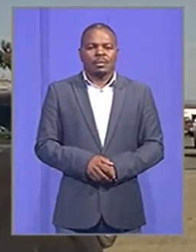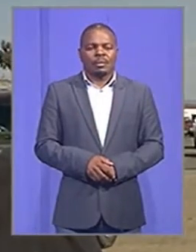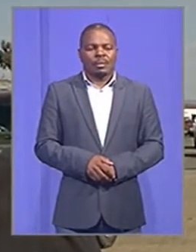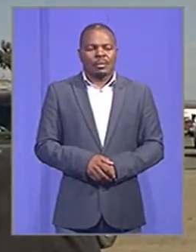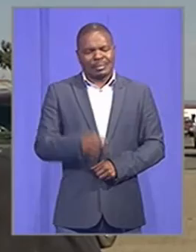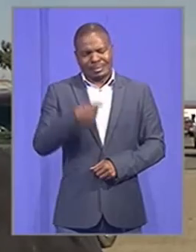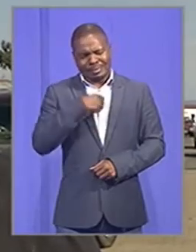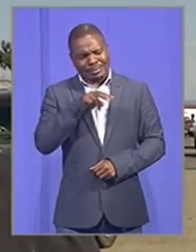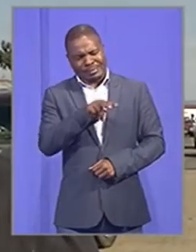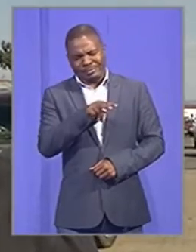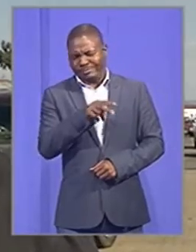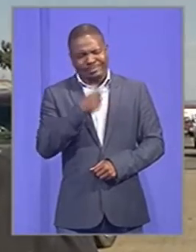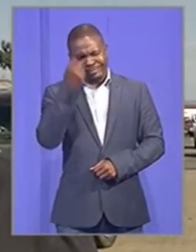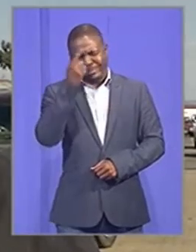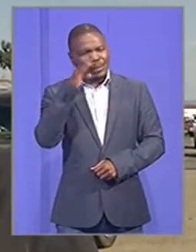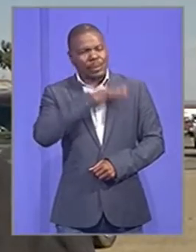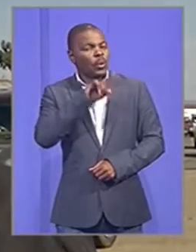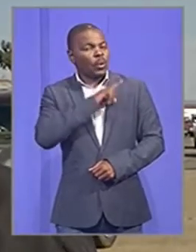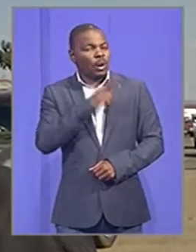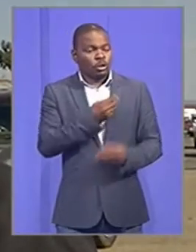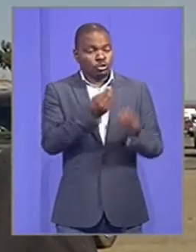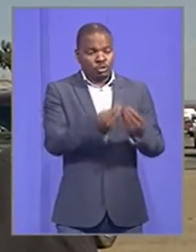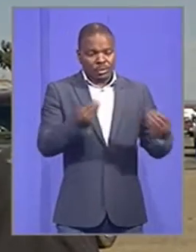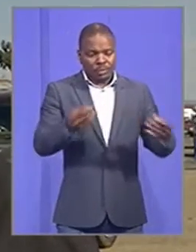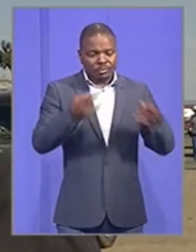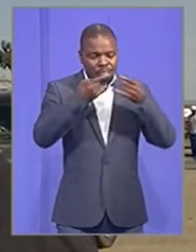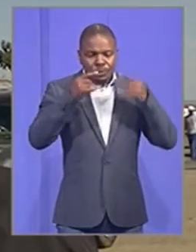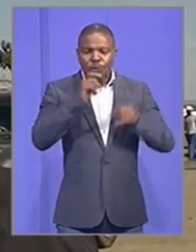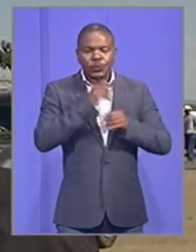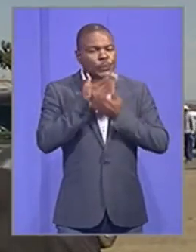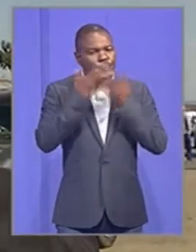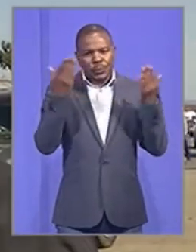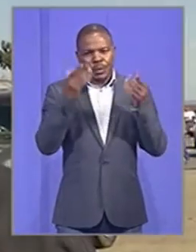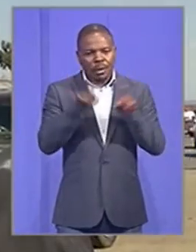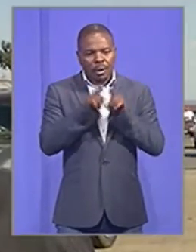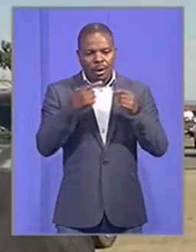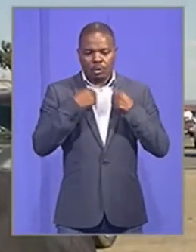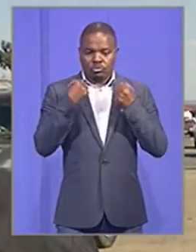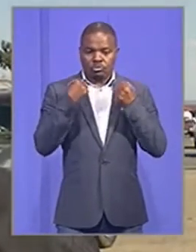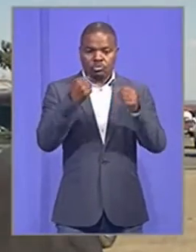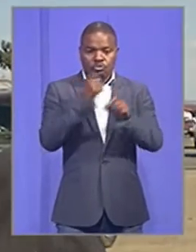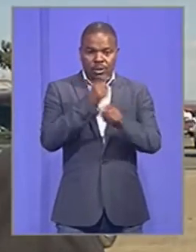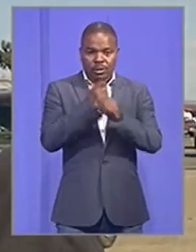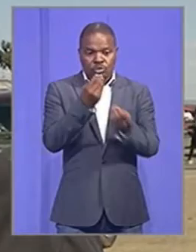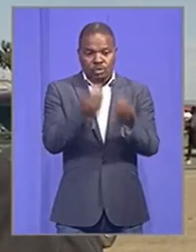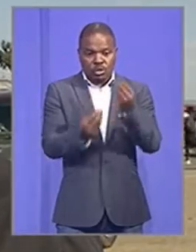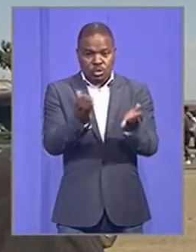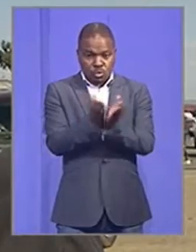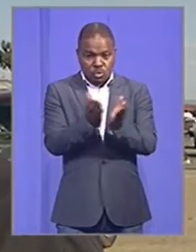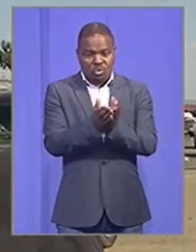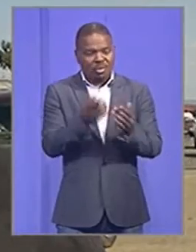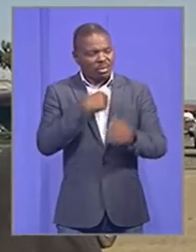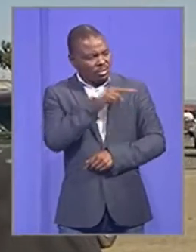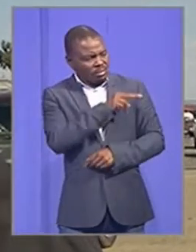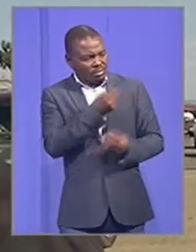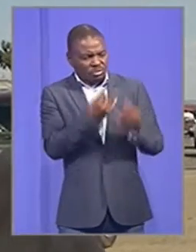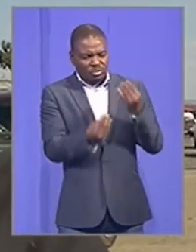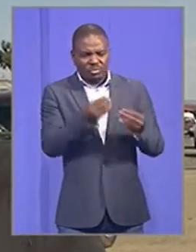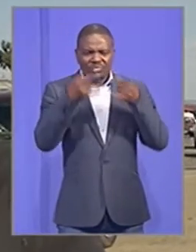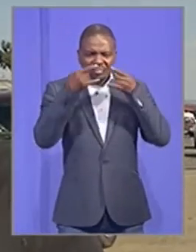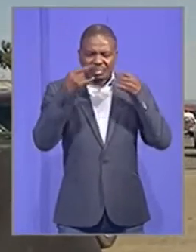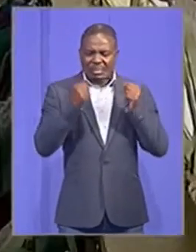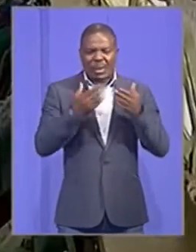To me it doesn't make sense because children don't wear it anyway. I run a scholar transport and I've noticed the children cannot keep the mask